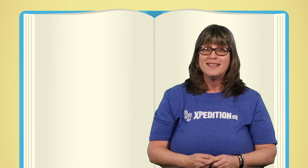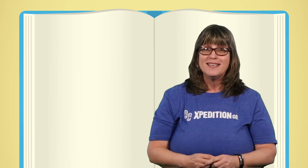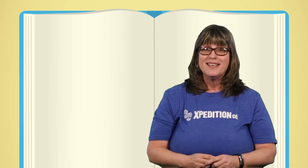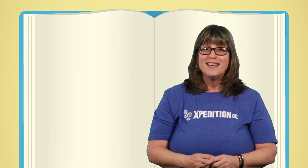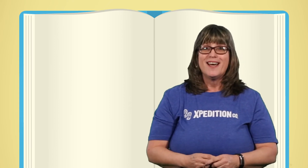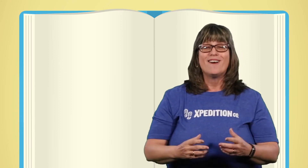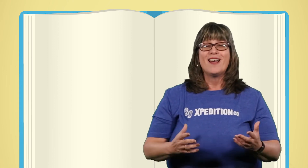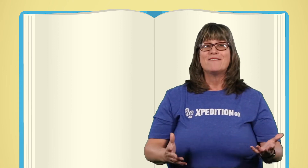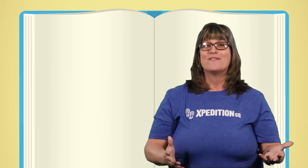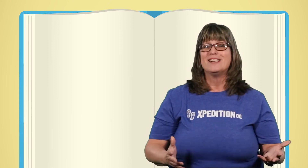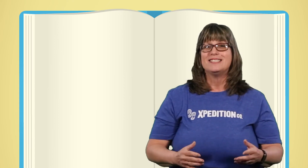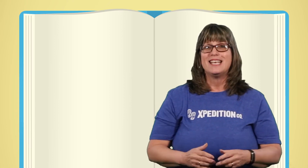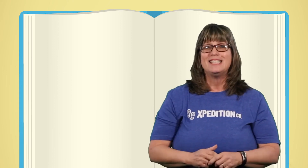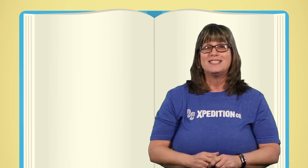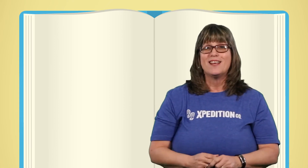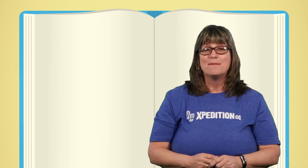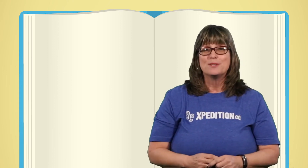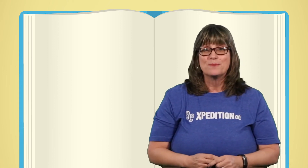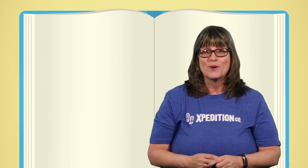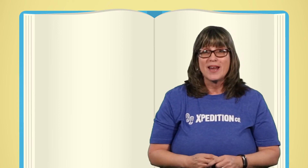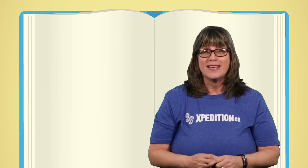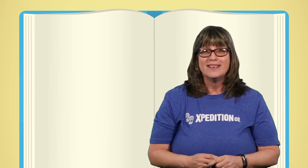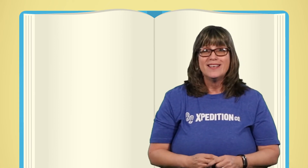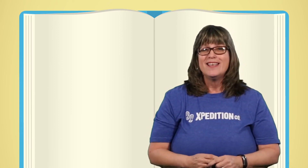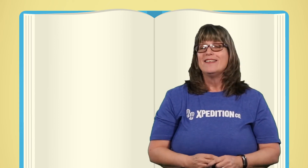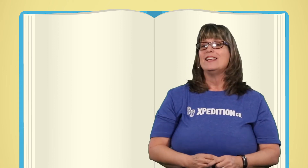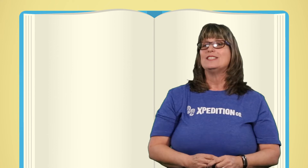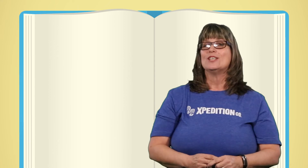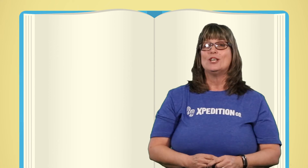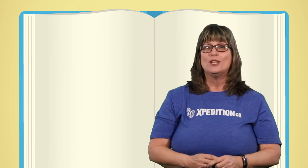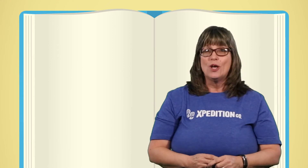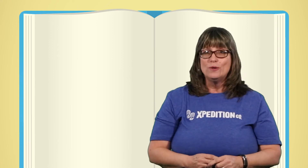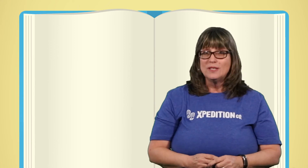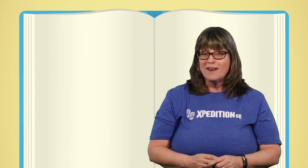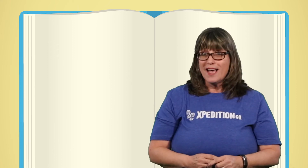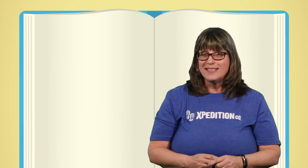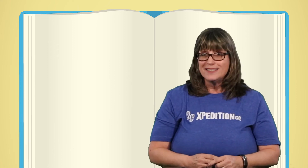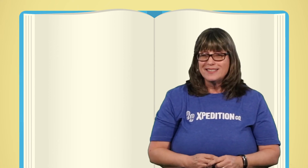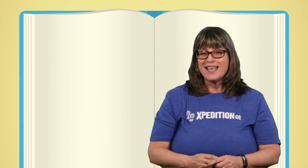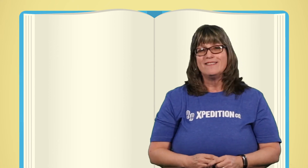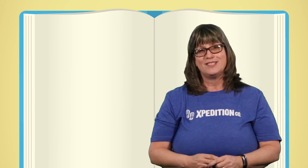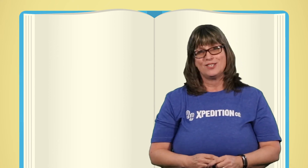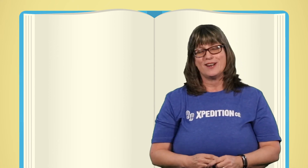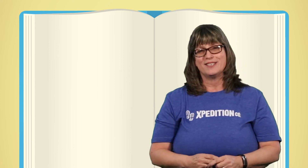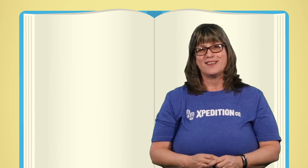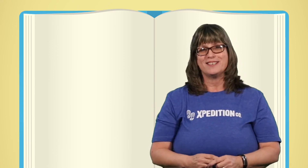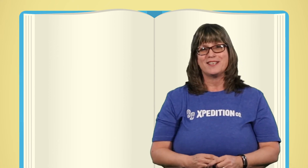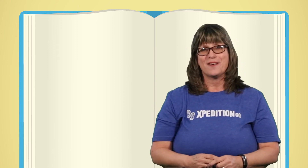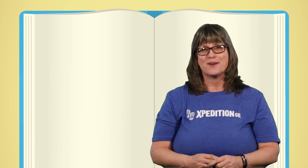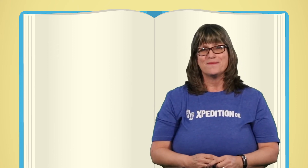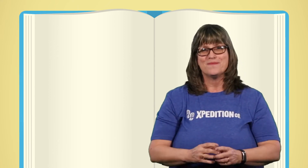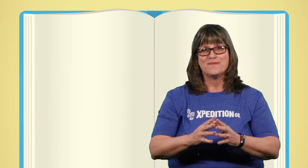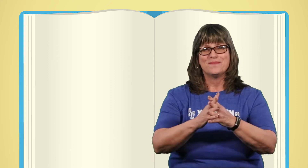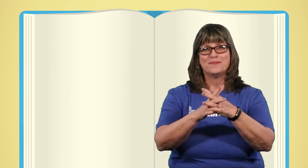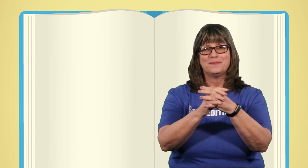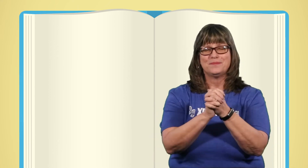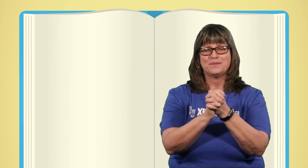things. All right, friends, it's time to pray. Let's close our eyes and let's talk to God